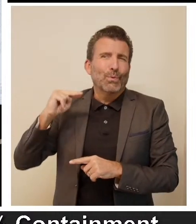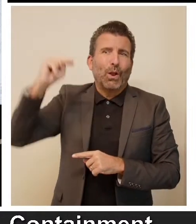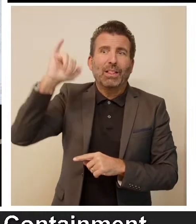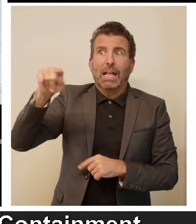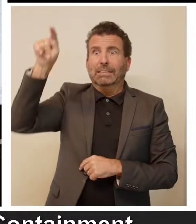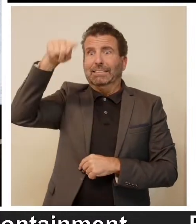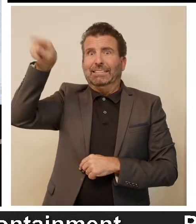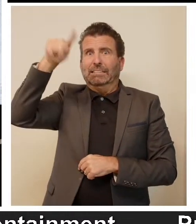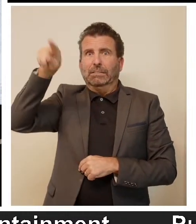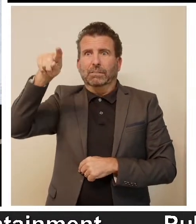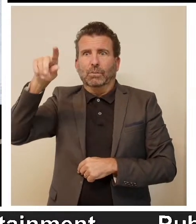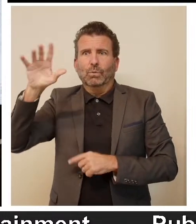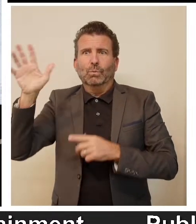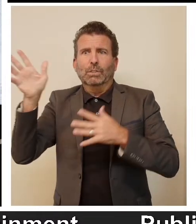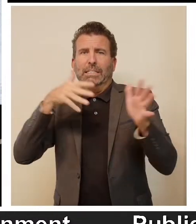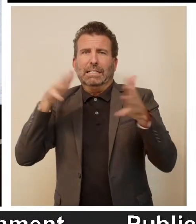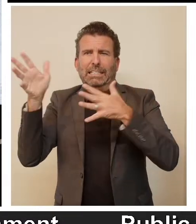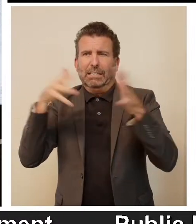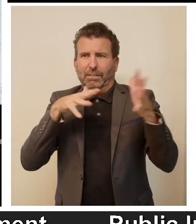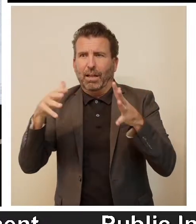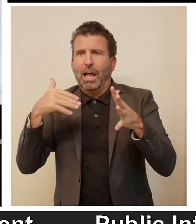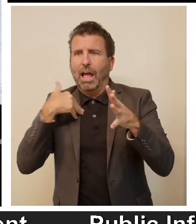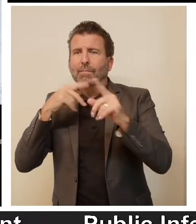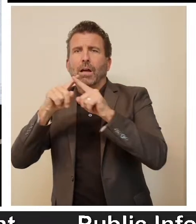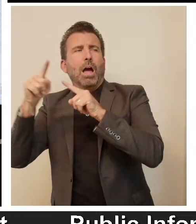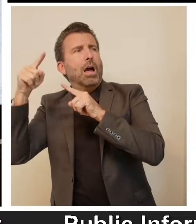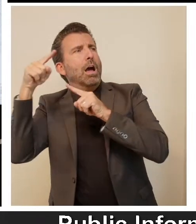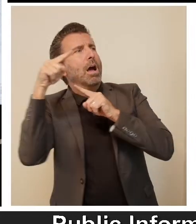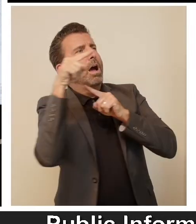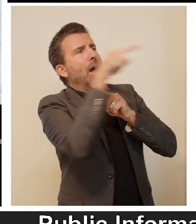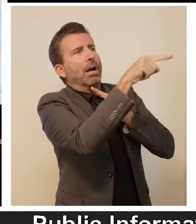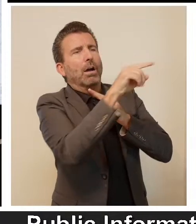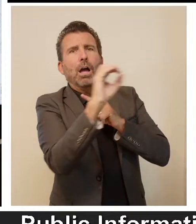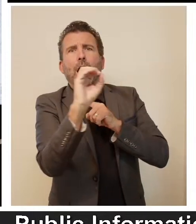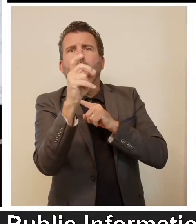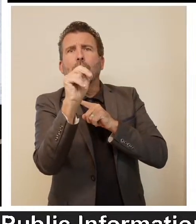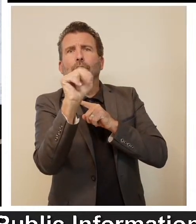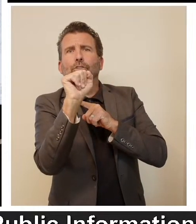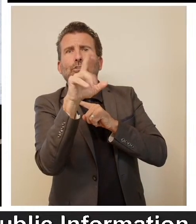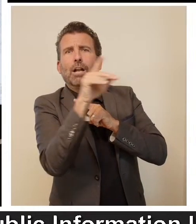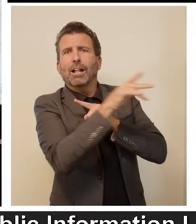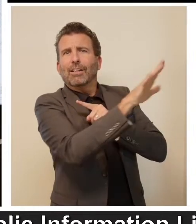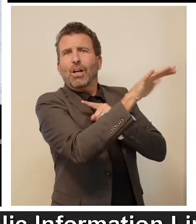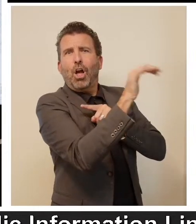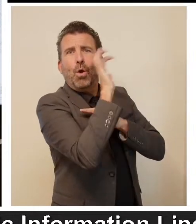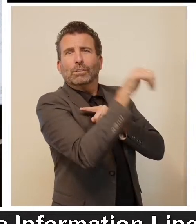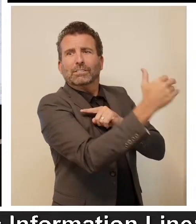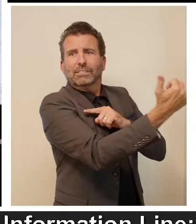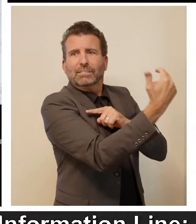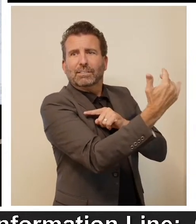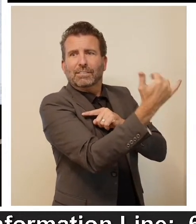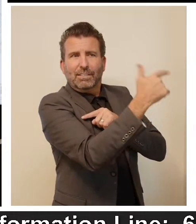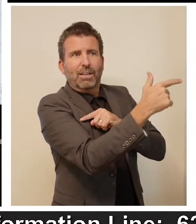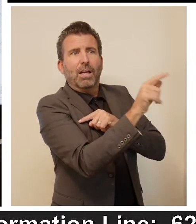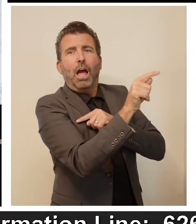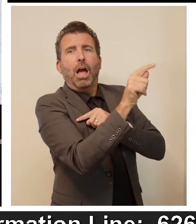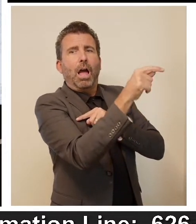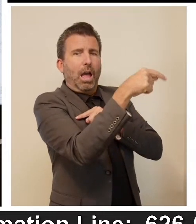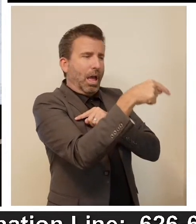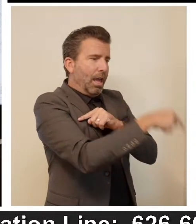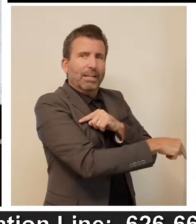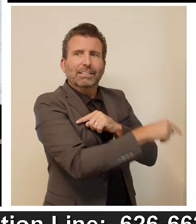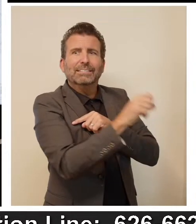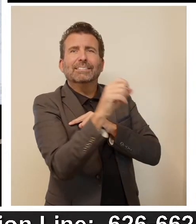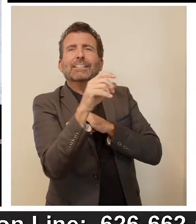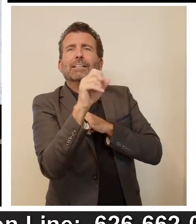over in the coast in Oxnard, or even down south near Santa Ana itself, those are all places that will continue to see some of those gusty winds through